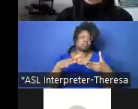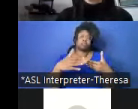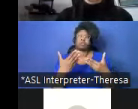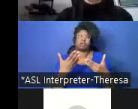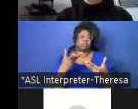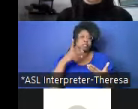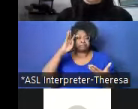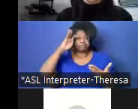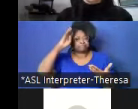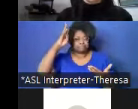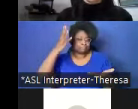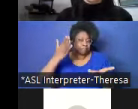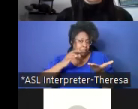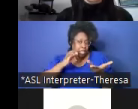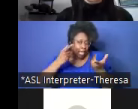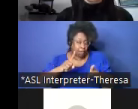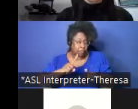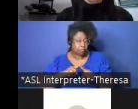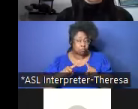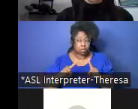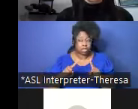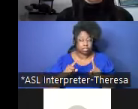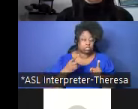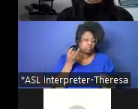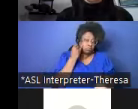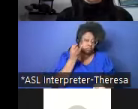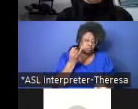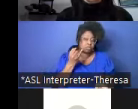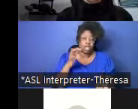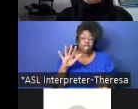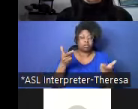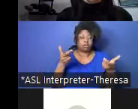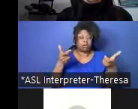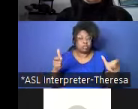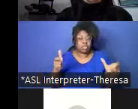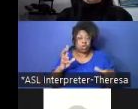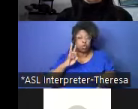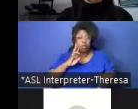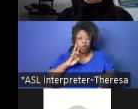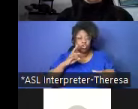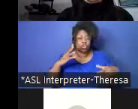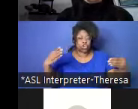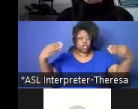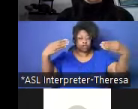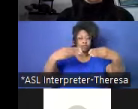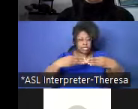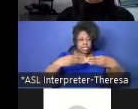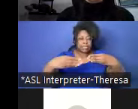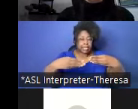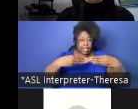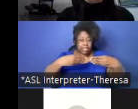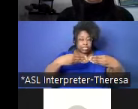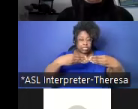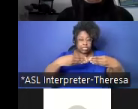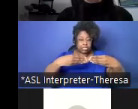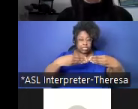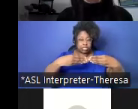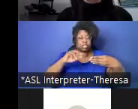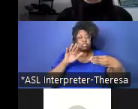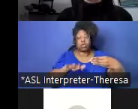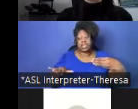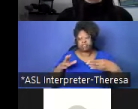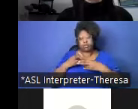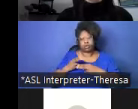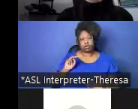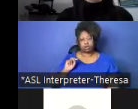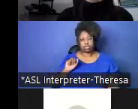one, of having a giant water gate that could be put into place in the Narrows area